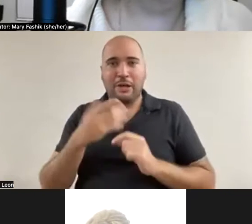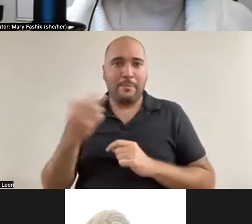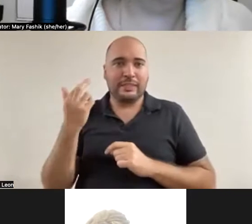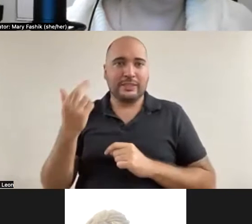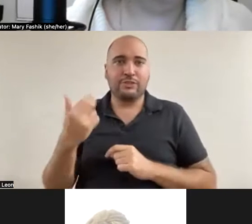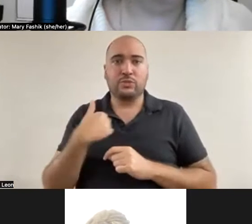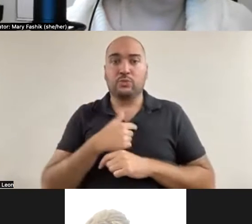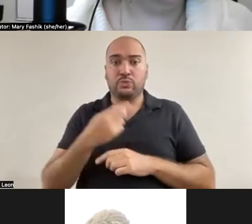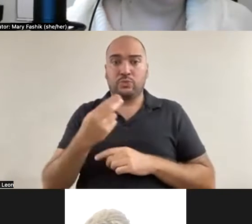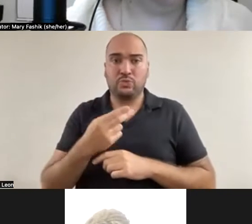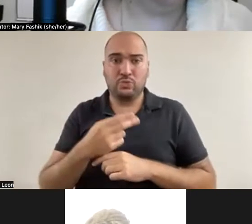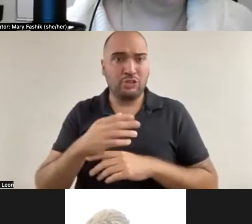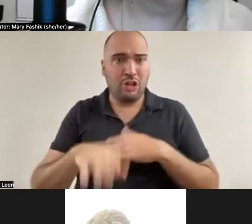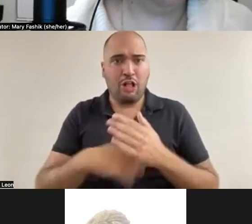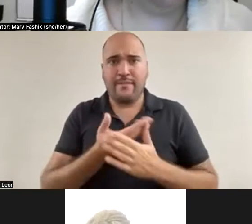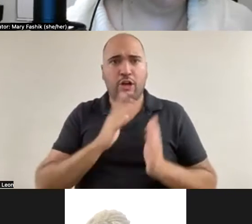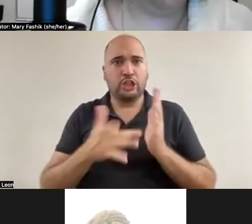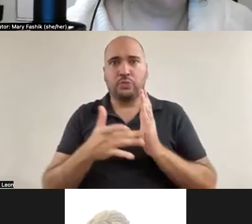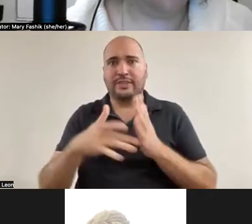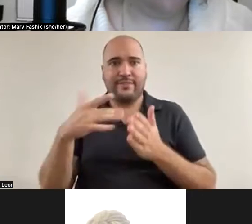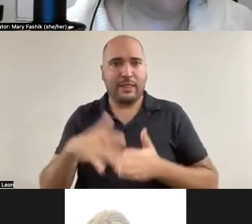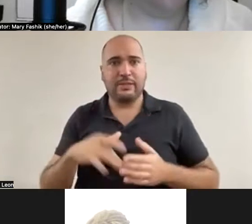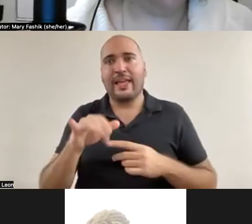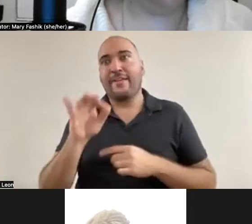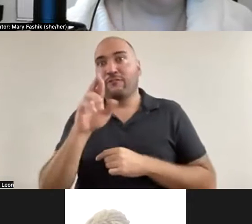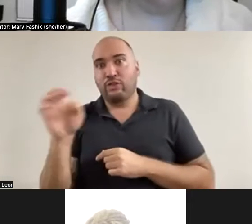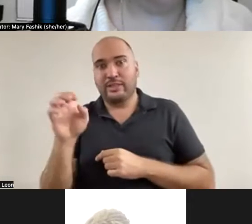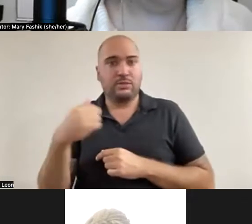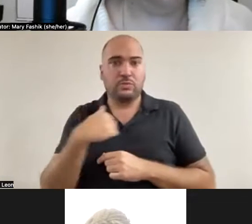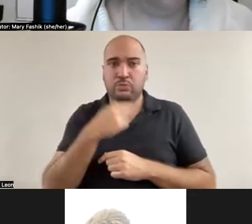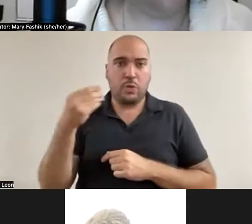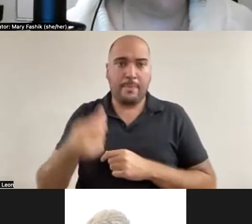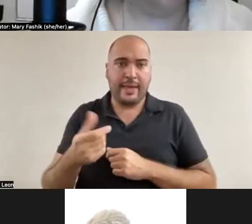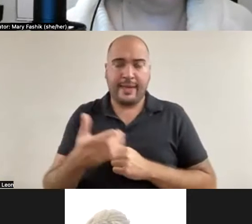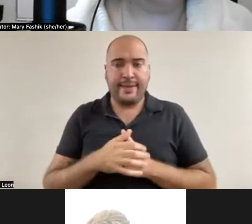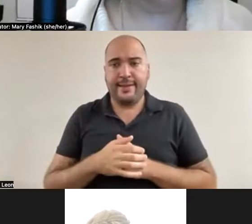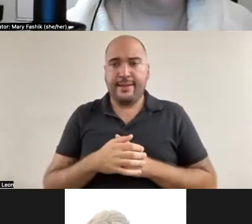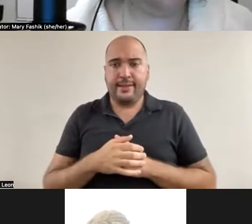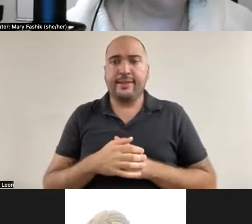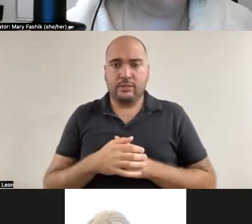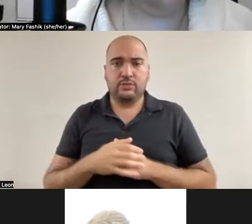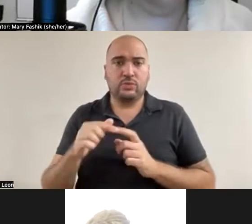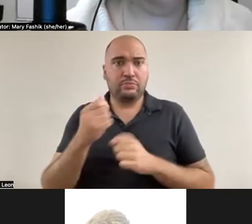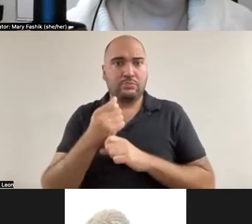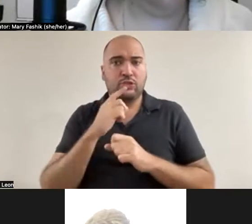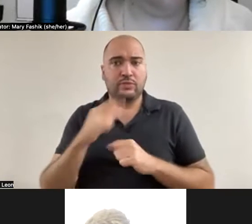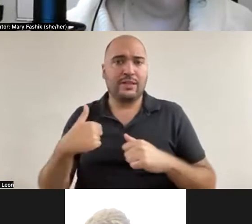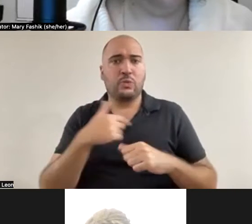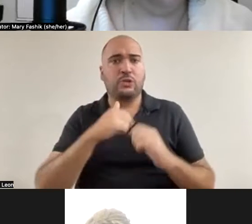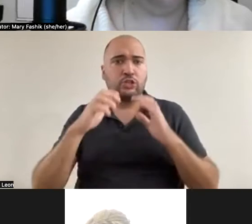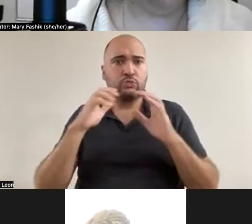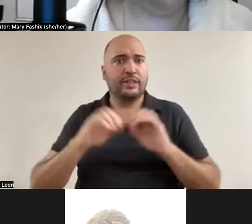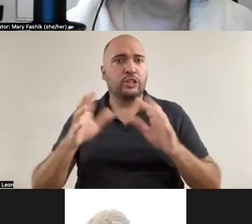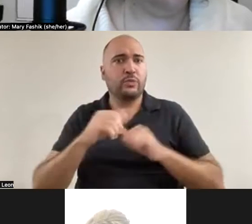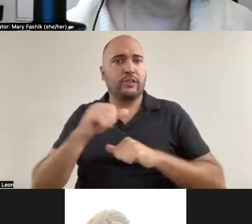and we use all of the tools available to us that are free. We don't pay for them, to ensure that we can communicate clearly